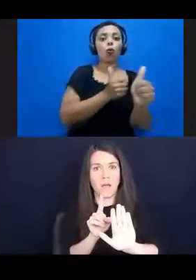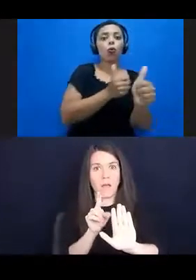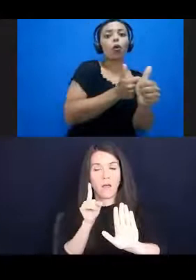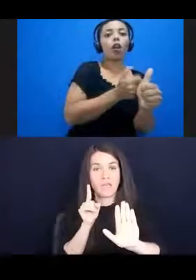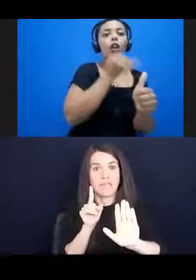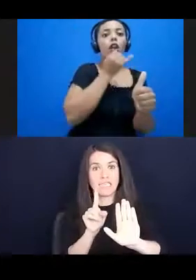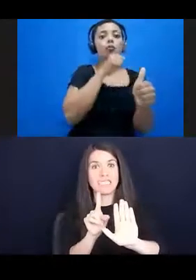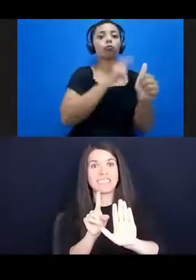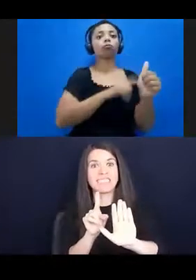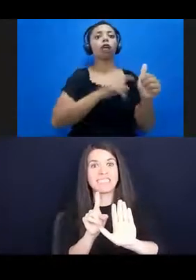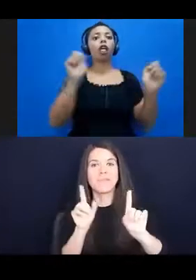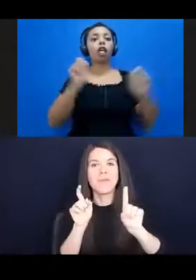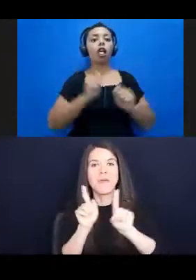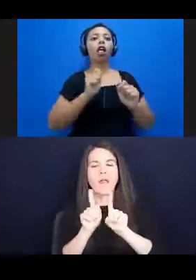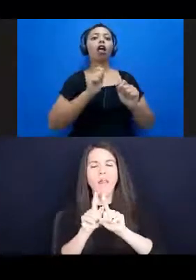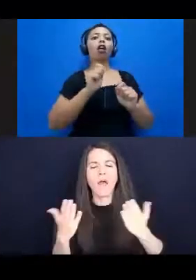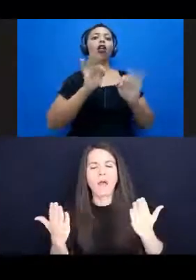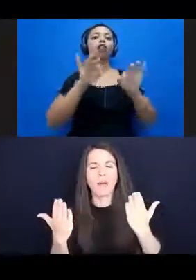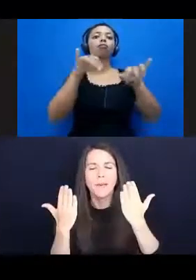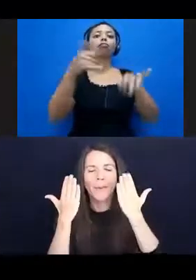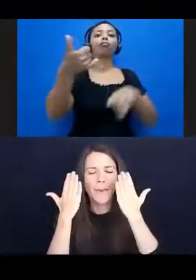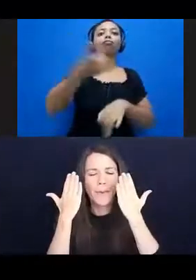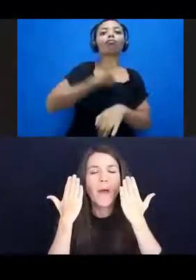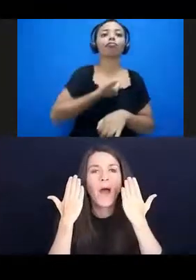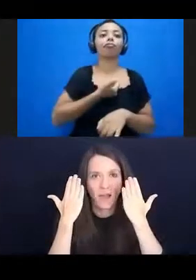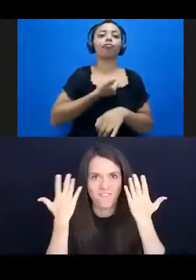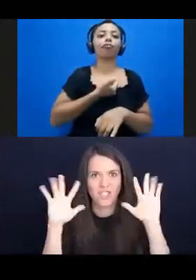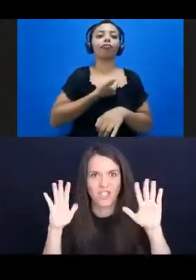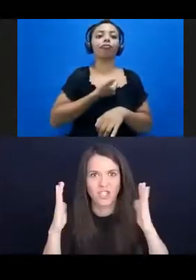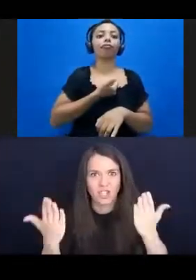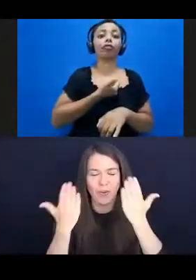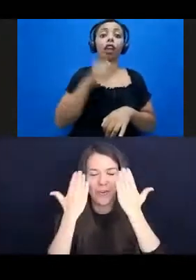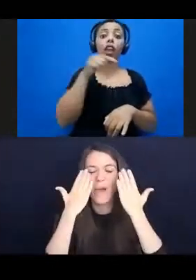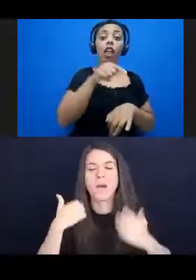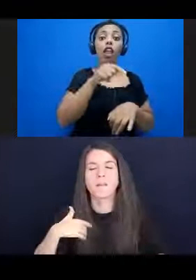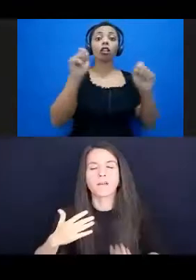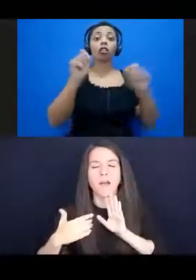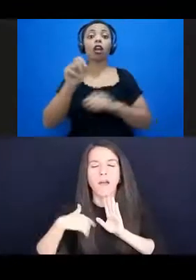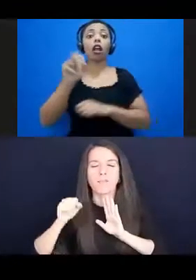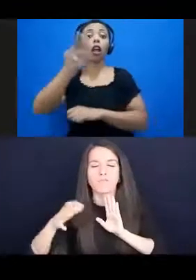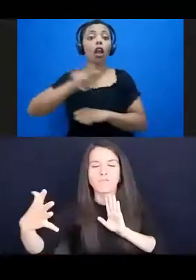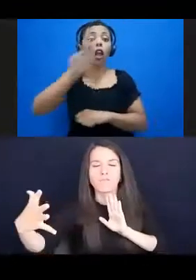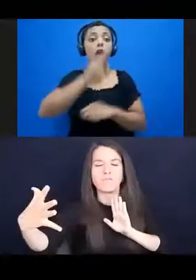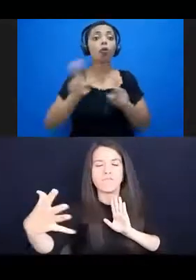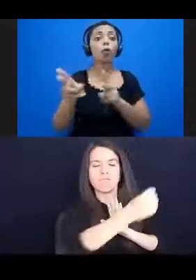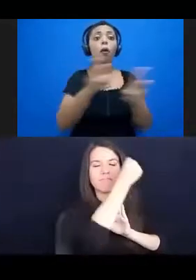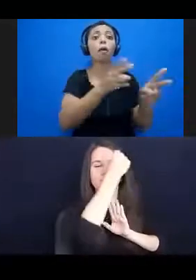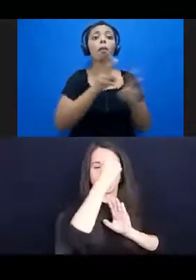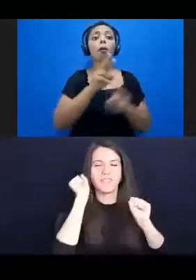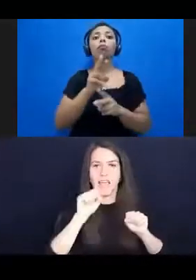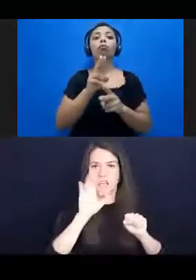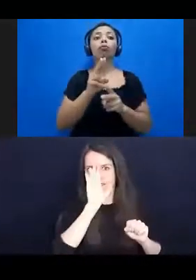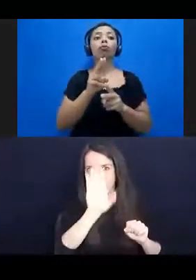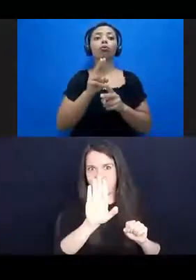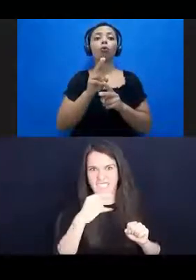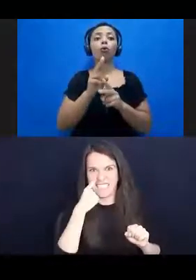final approach mode, which is really that at this point the user should be able to reach out and grasp the item in front of them. The